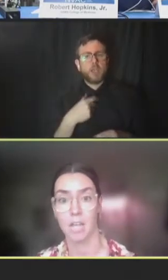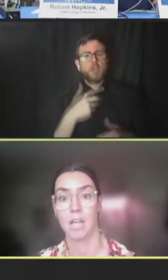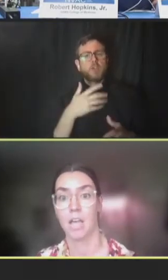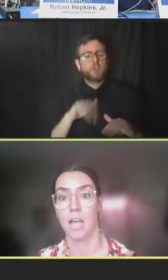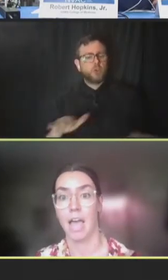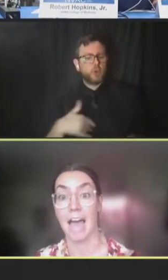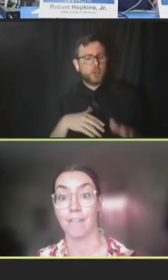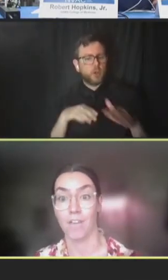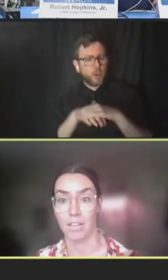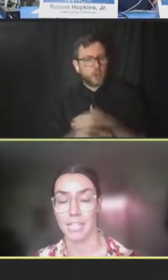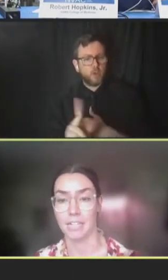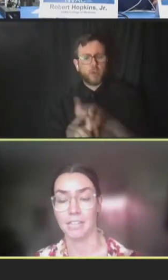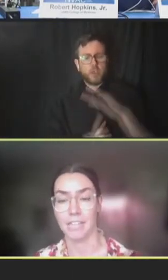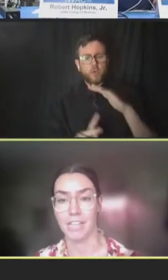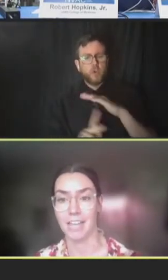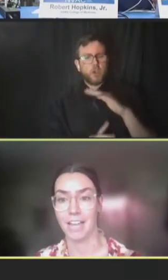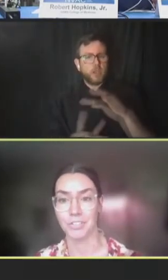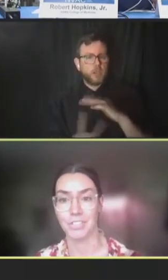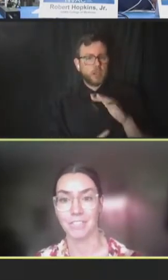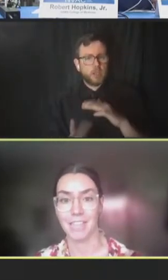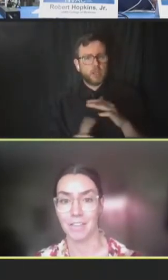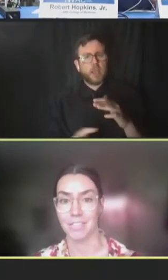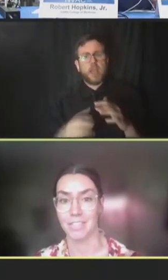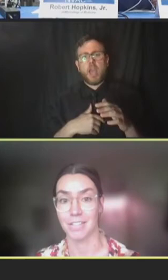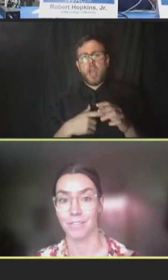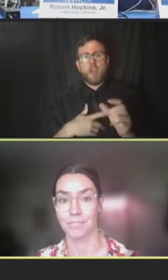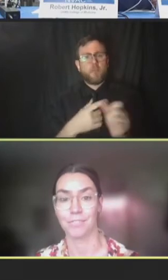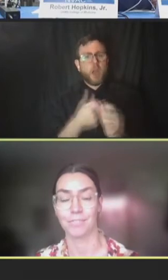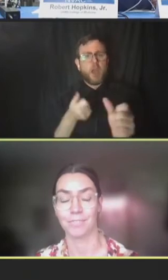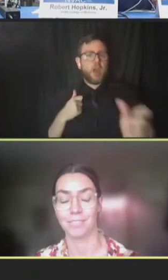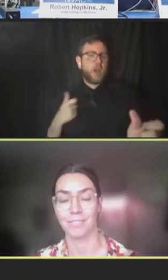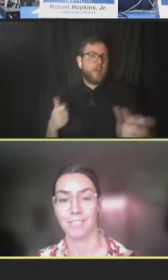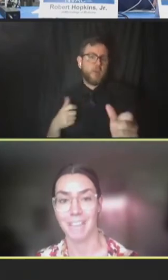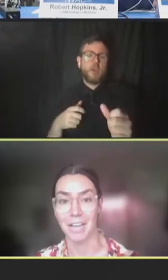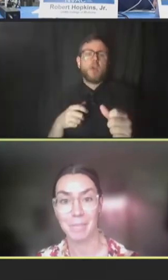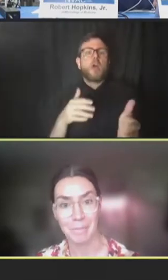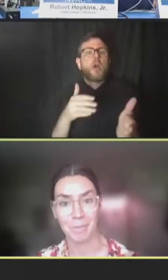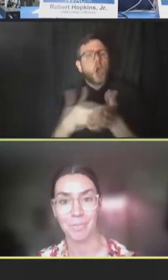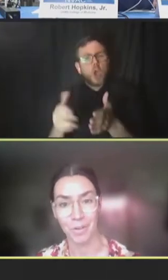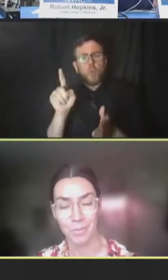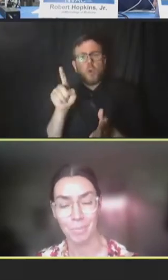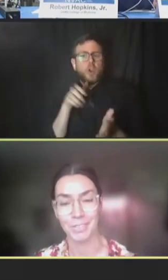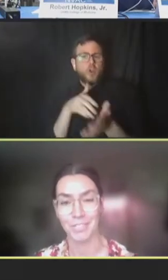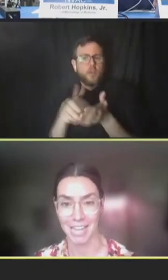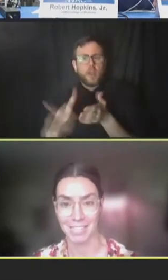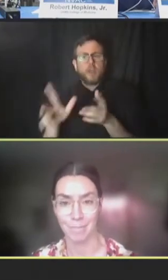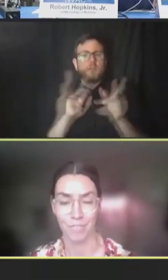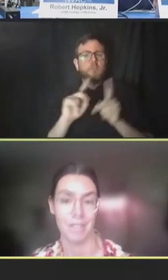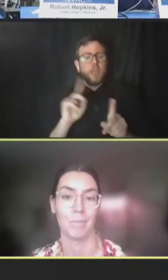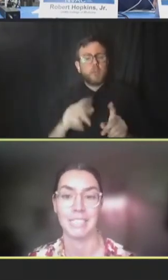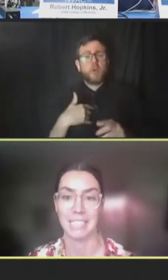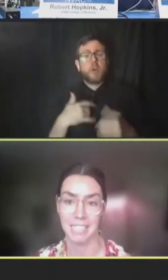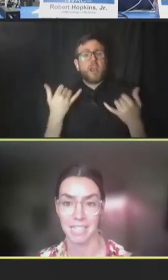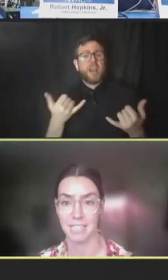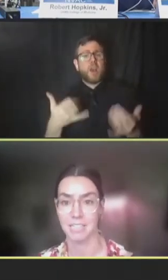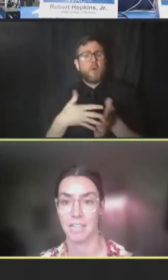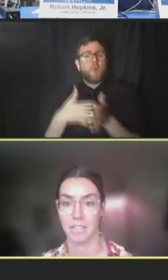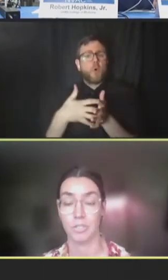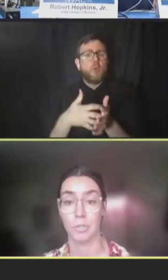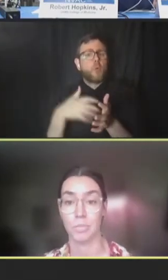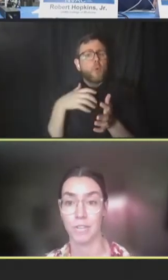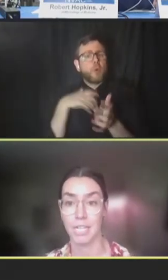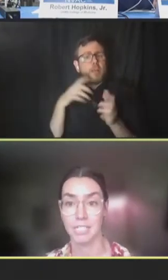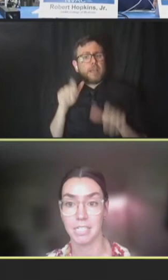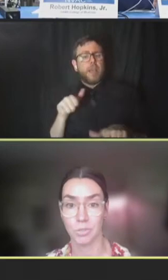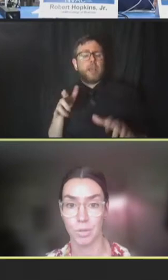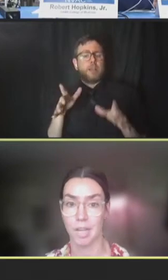kindergarten have fallen, leaving hundreds of thousands of young people vulnerable to vaccine-preventable diseases.